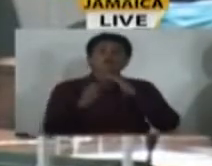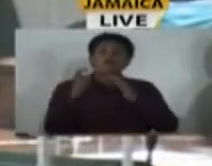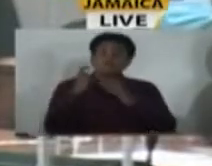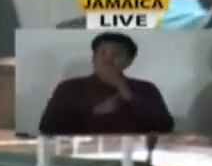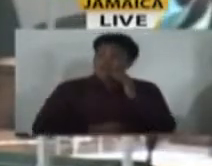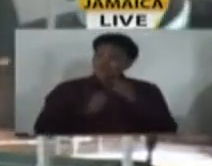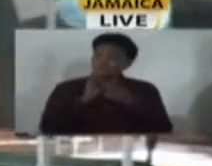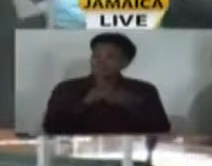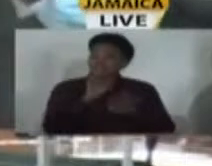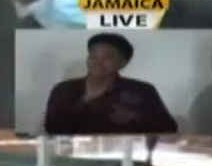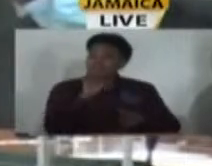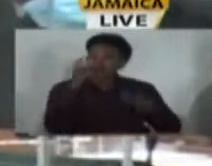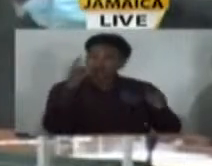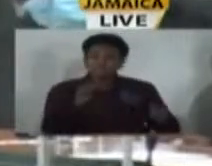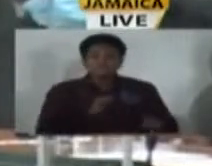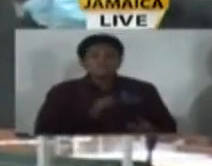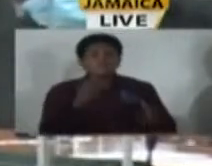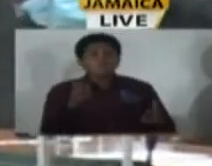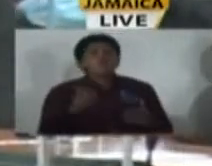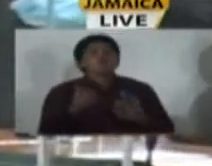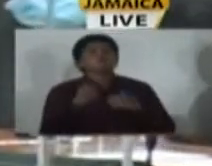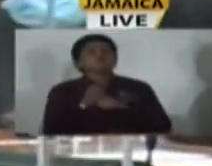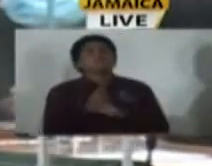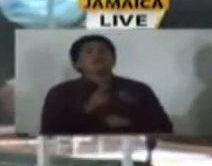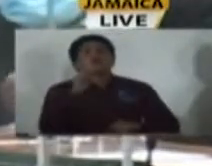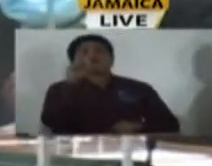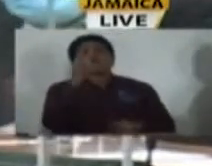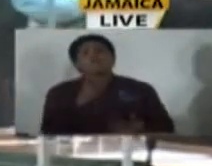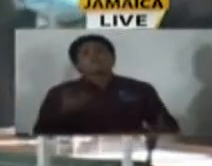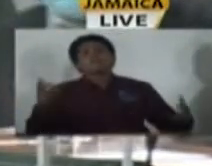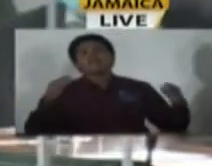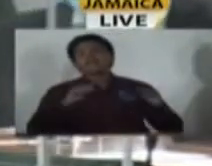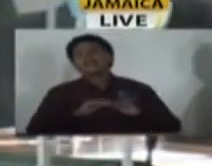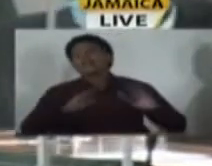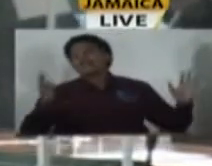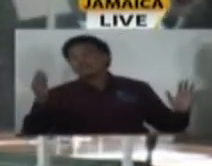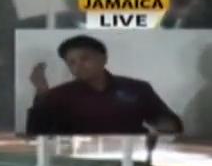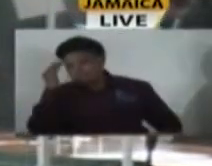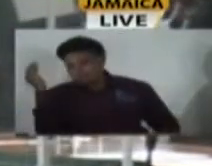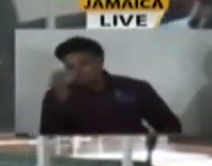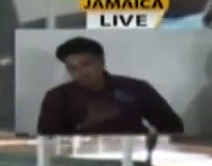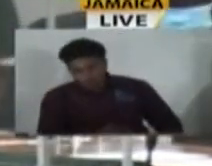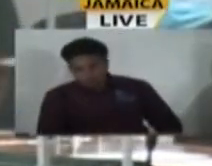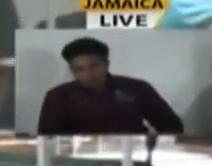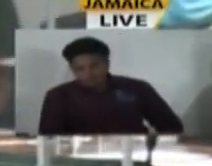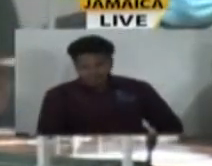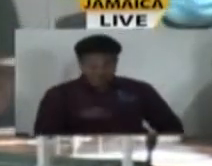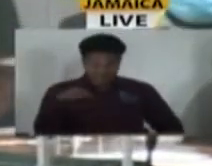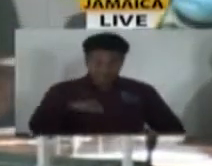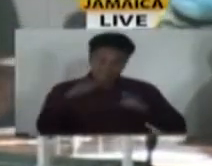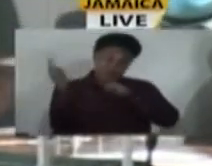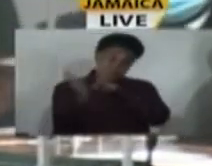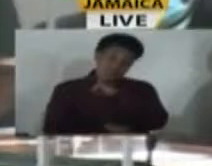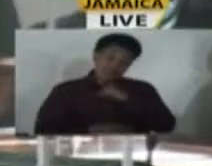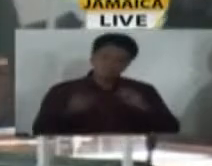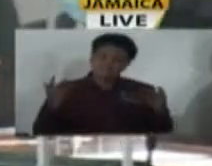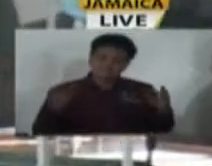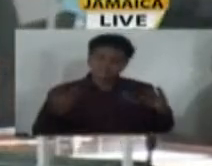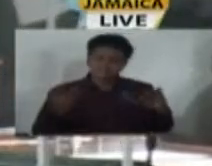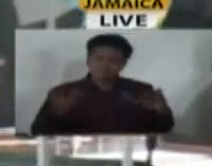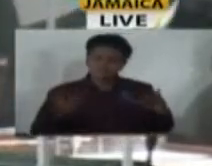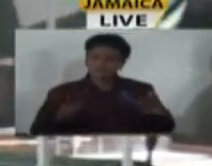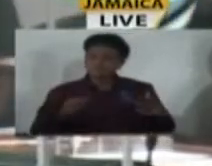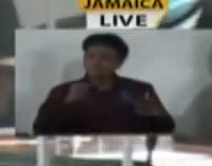fines, I wish to make one thing clear. These penalties